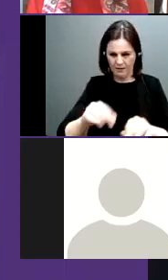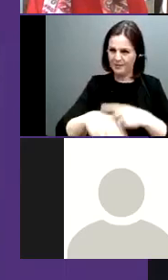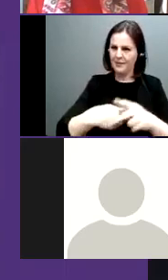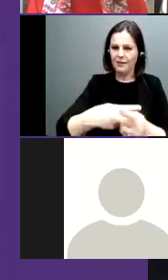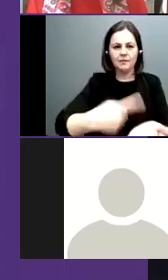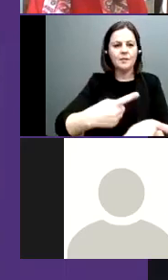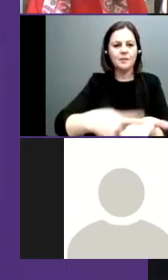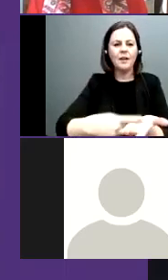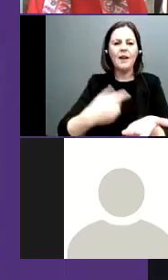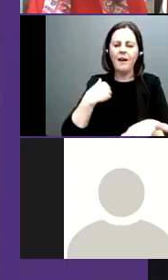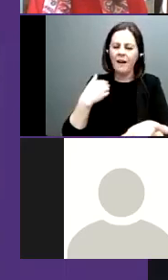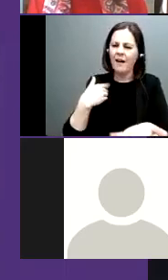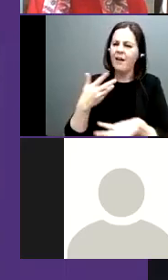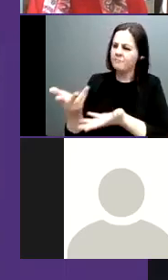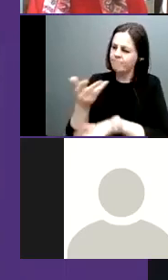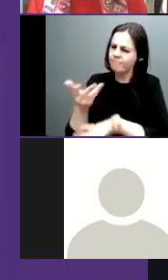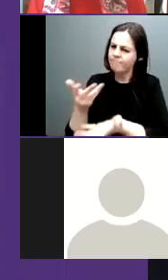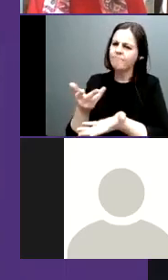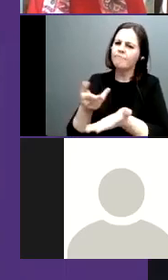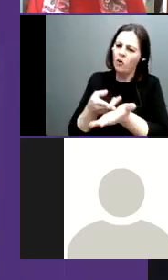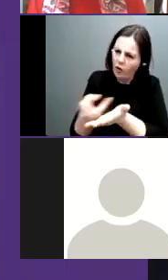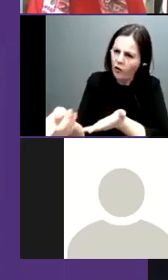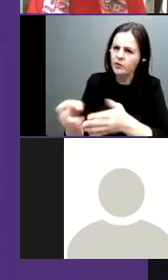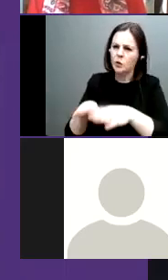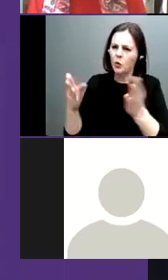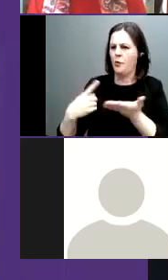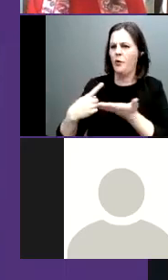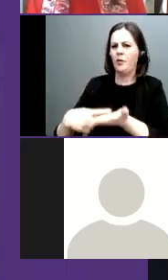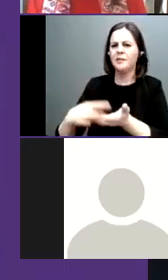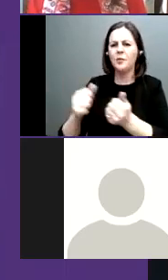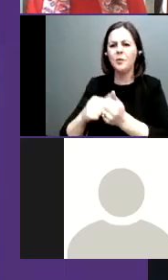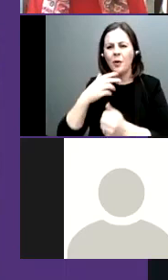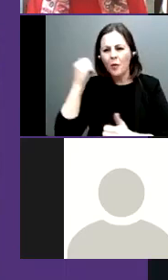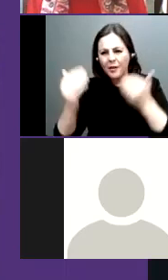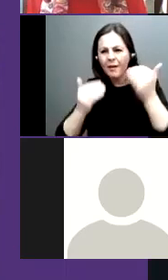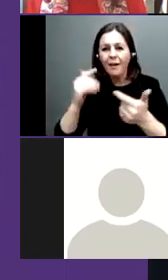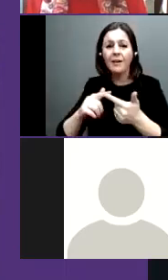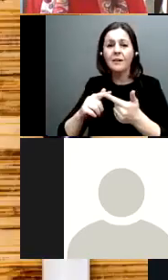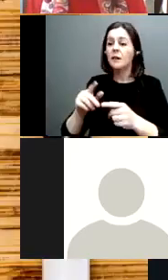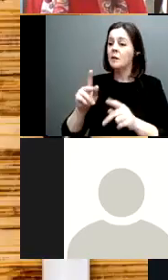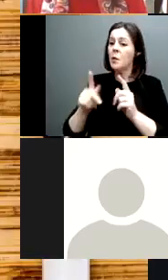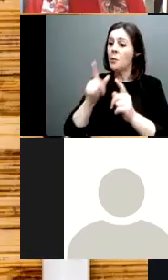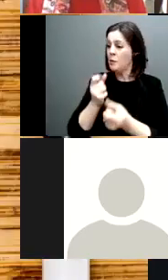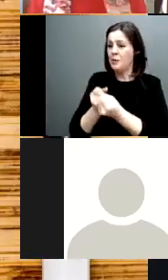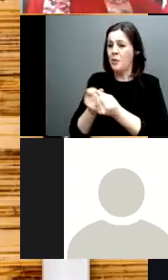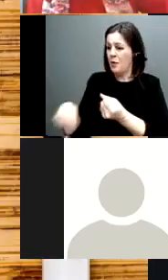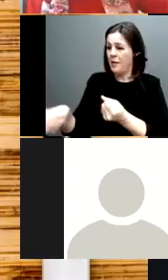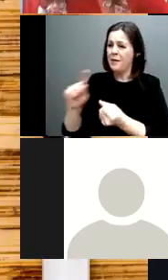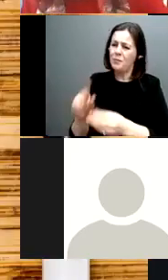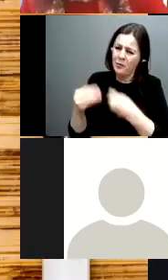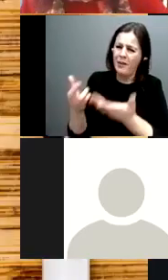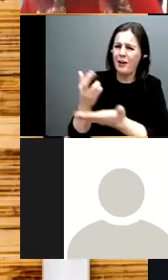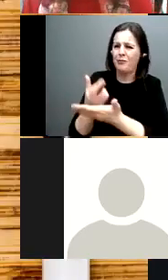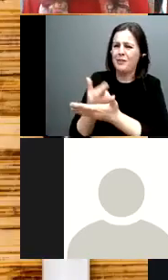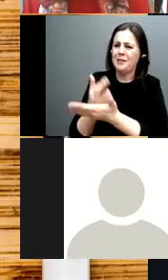older adults and their supporters to give them as much information and resources to better support themselves. Okay, I